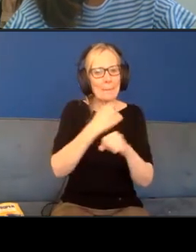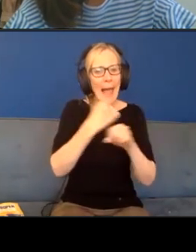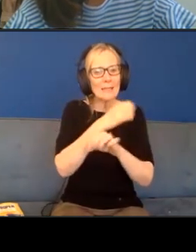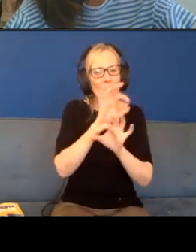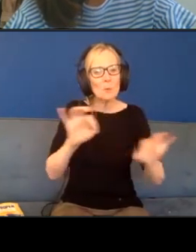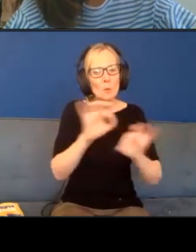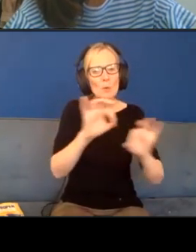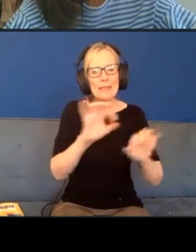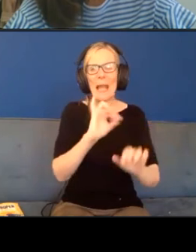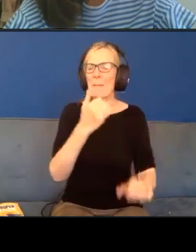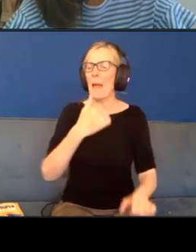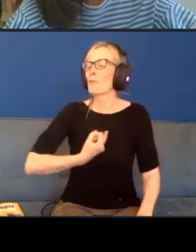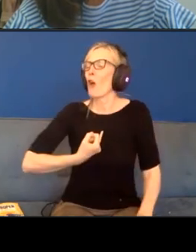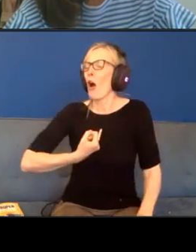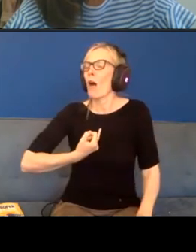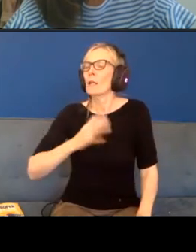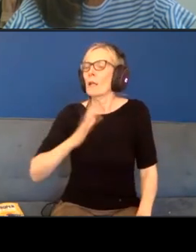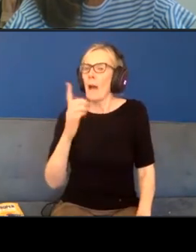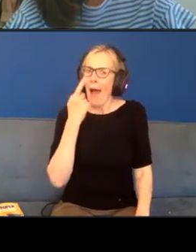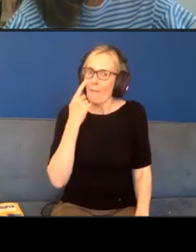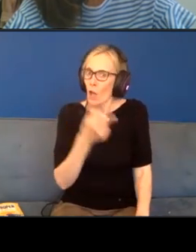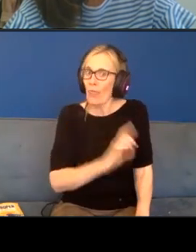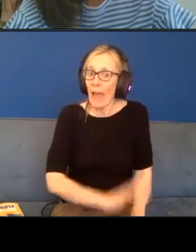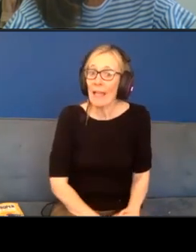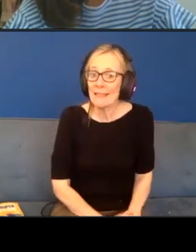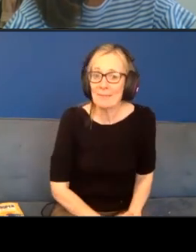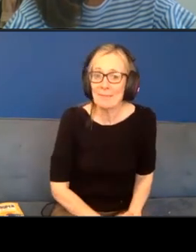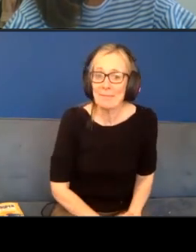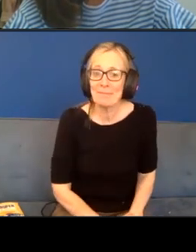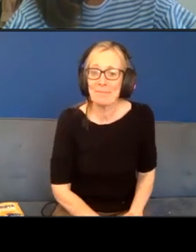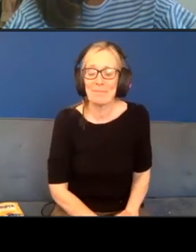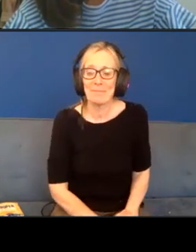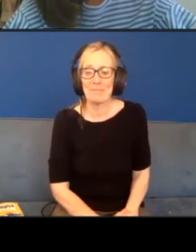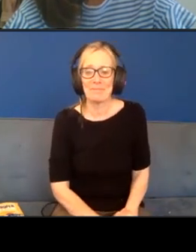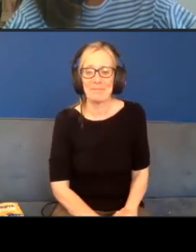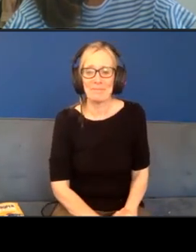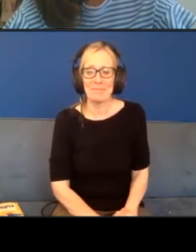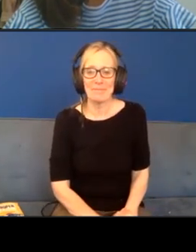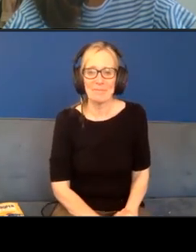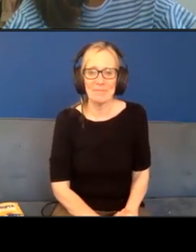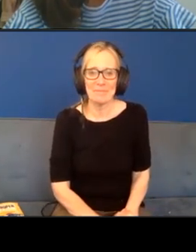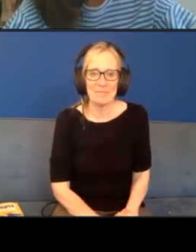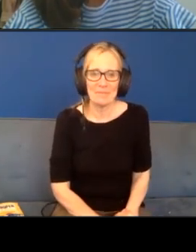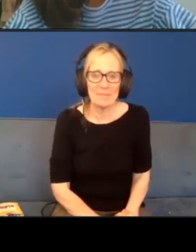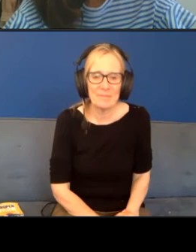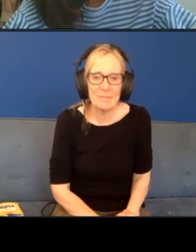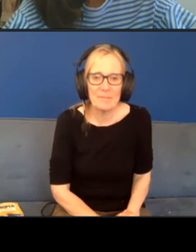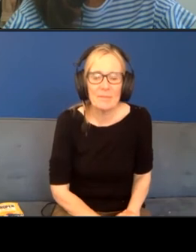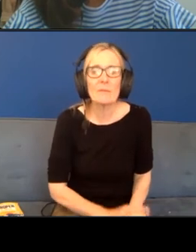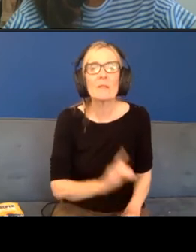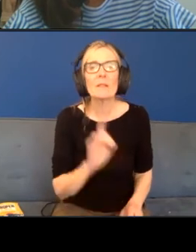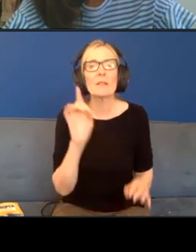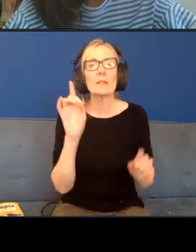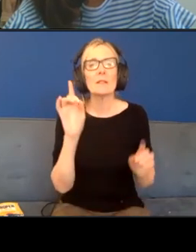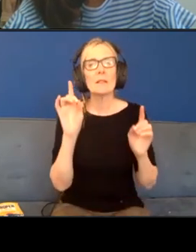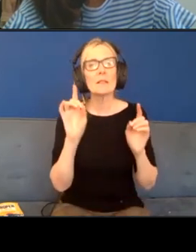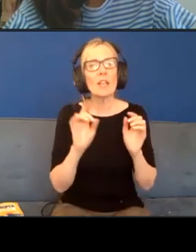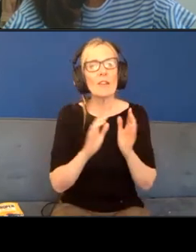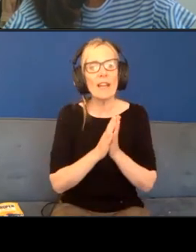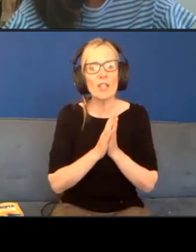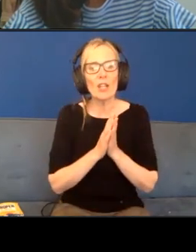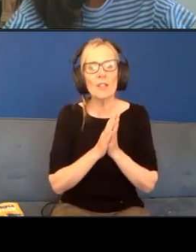that. So yeah, definitely check out that too. Other thoughts? Postgraduate certificate. There we go. Thank